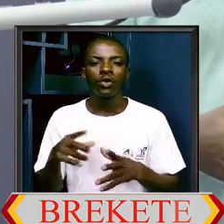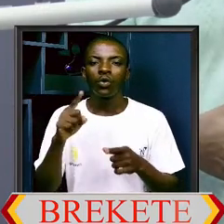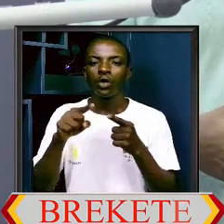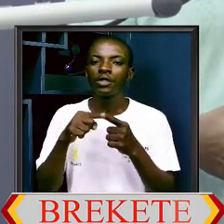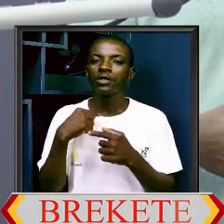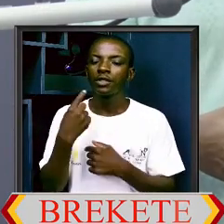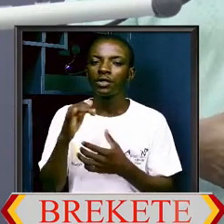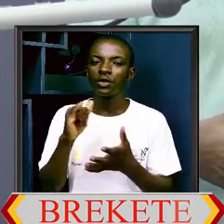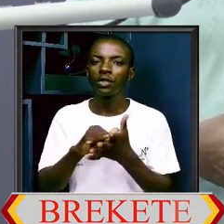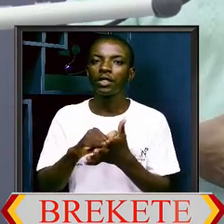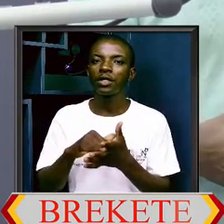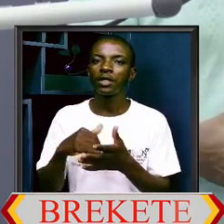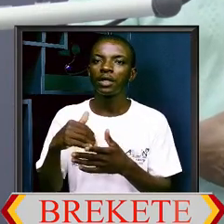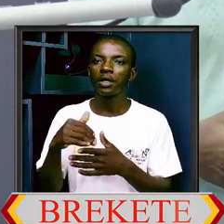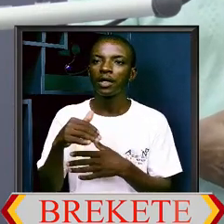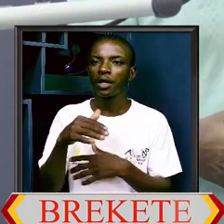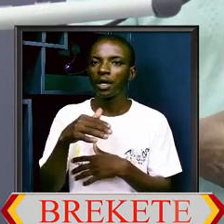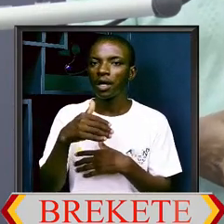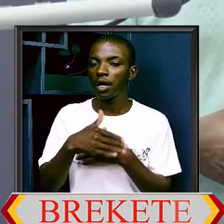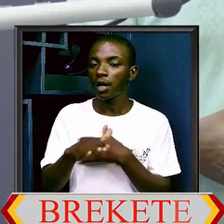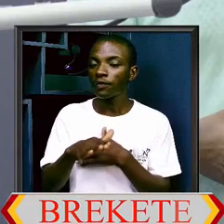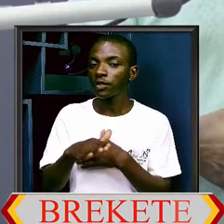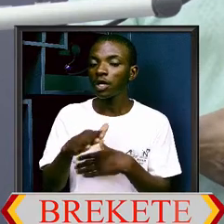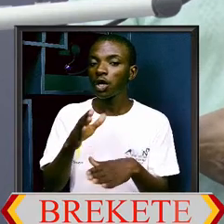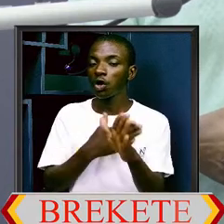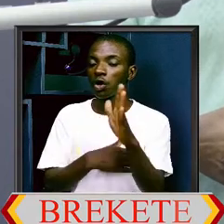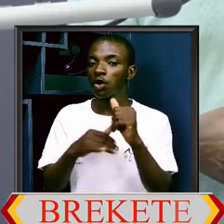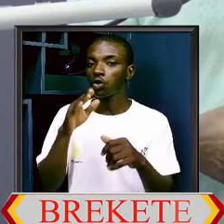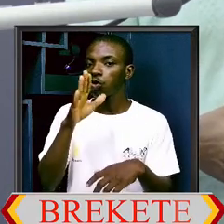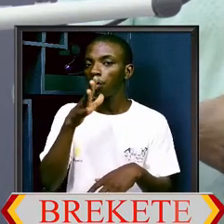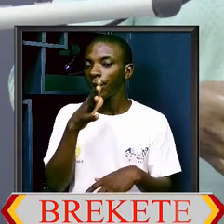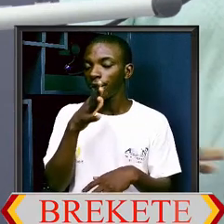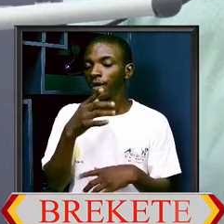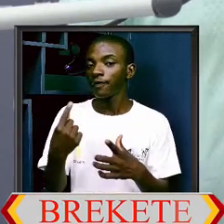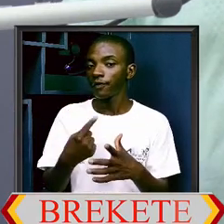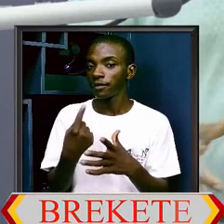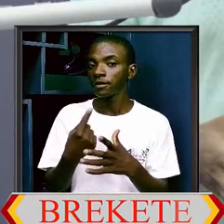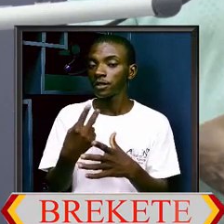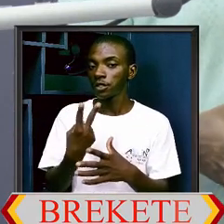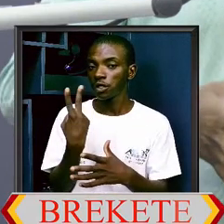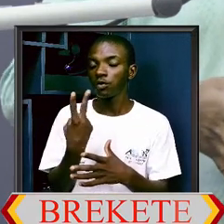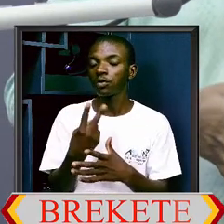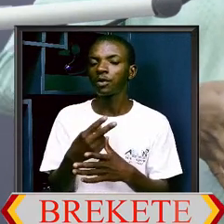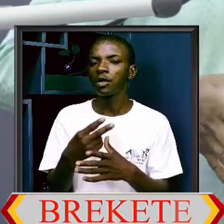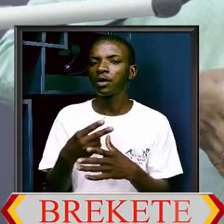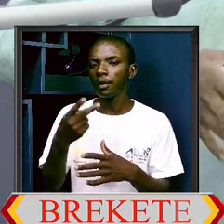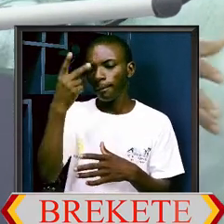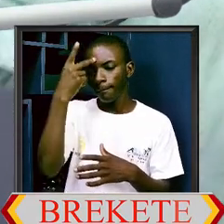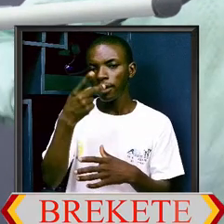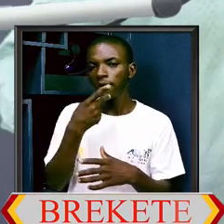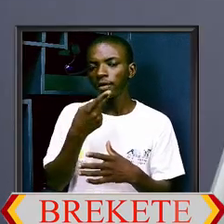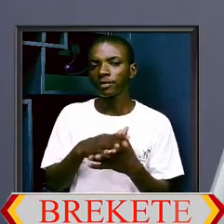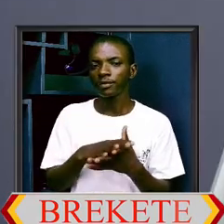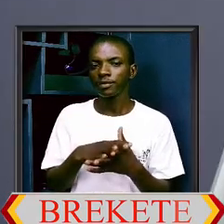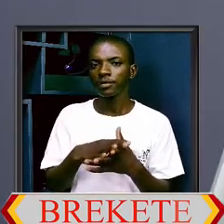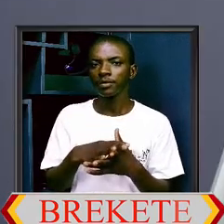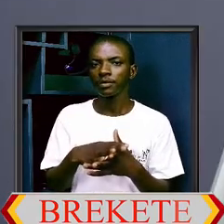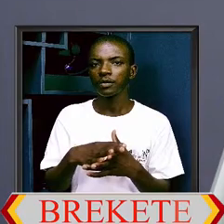when I tell say after God now mother now parents but